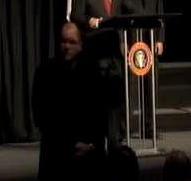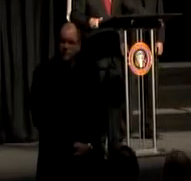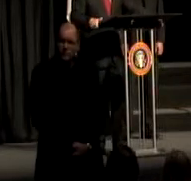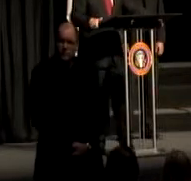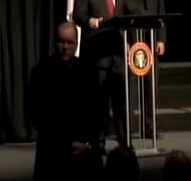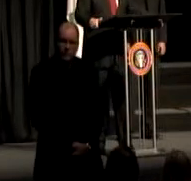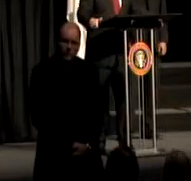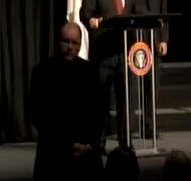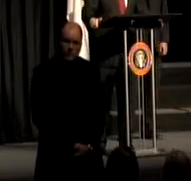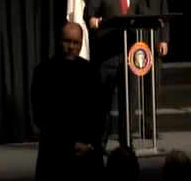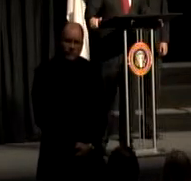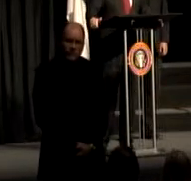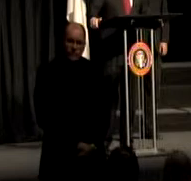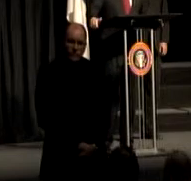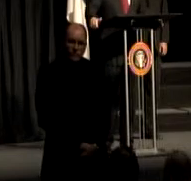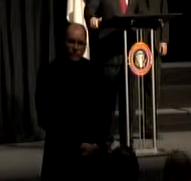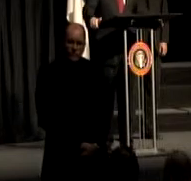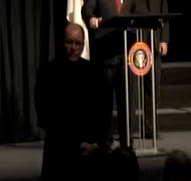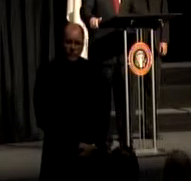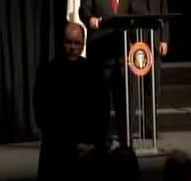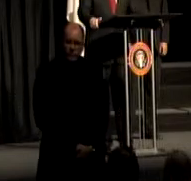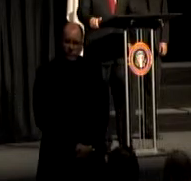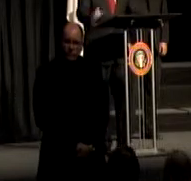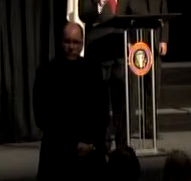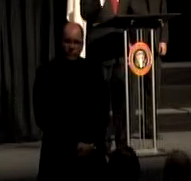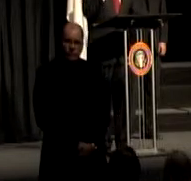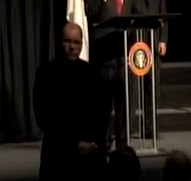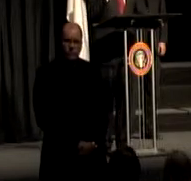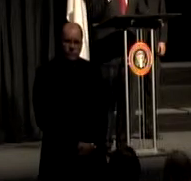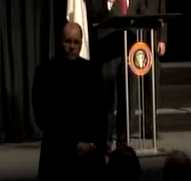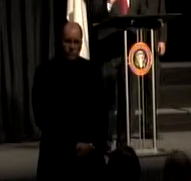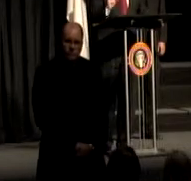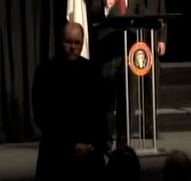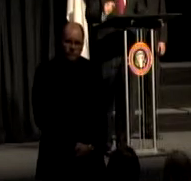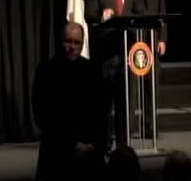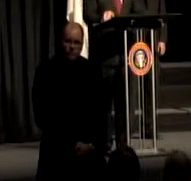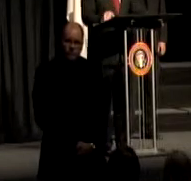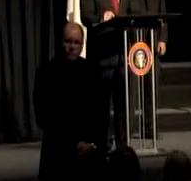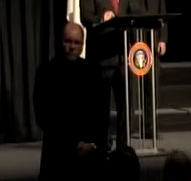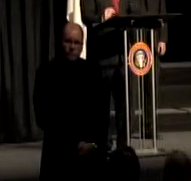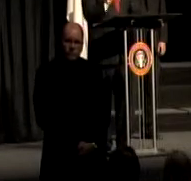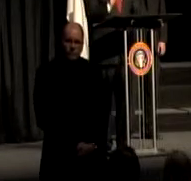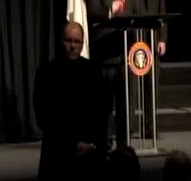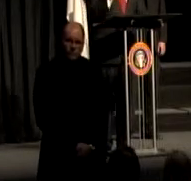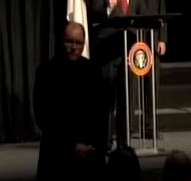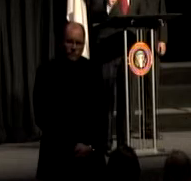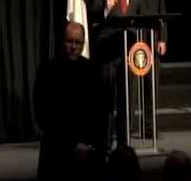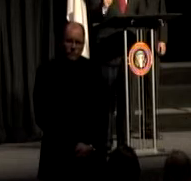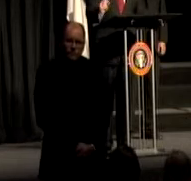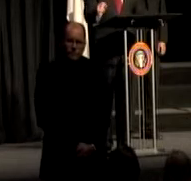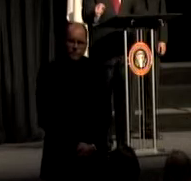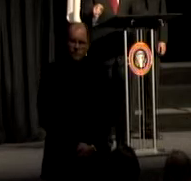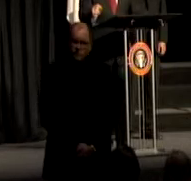he does not like you and he doesn't like me and if we stick our head in the sand and say Satan